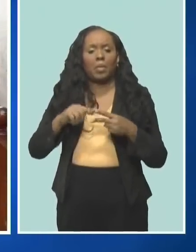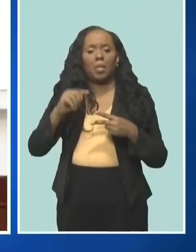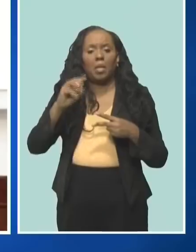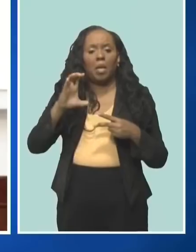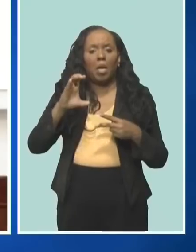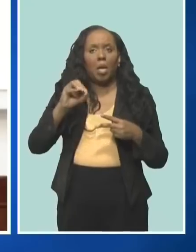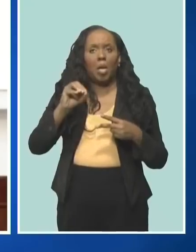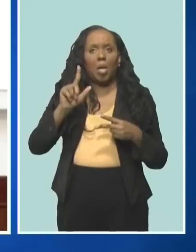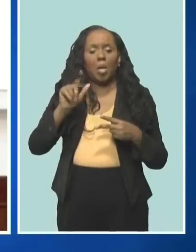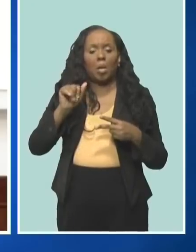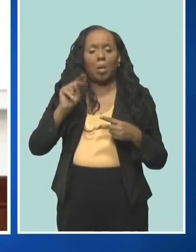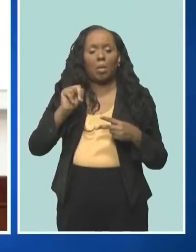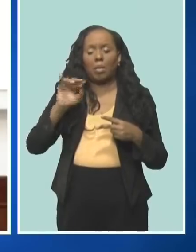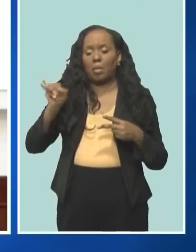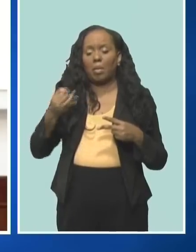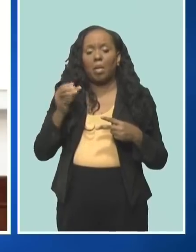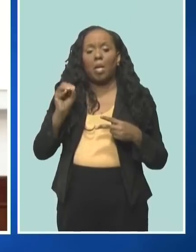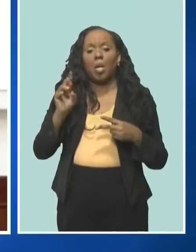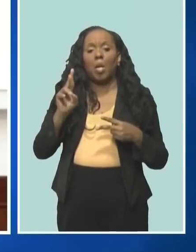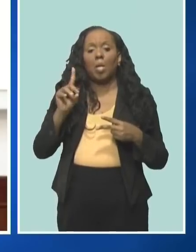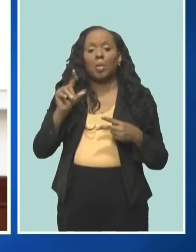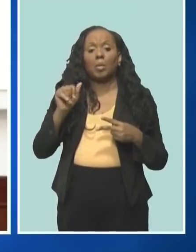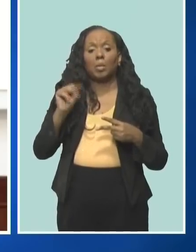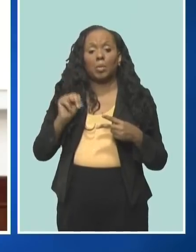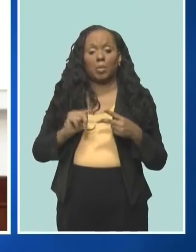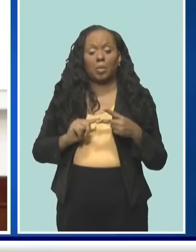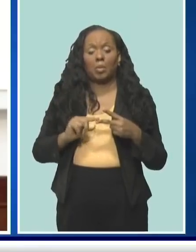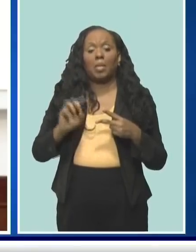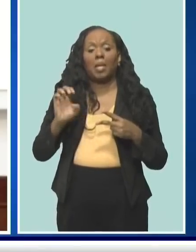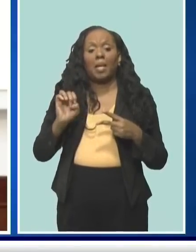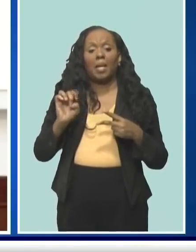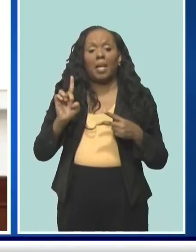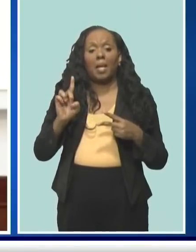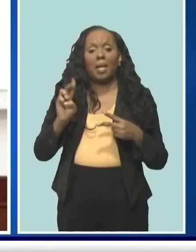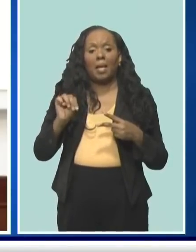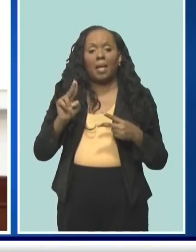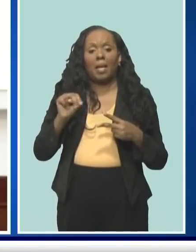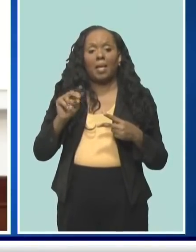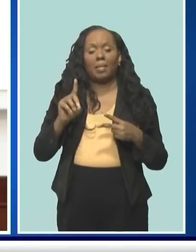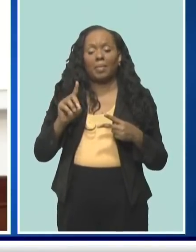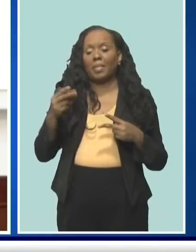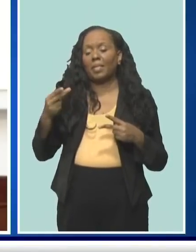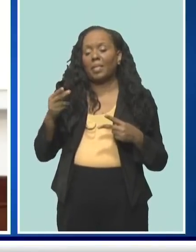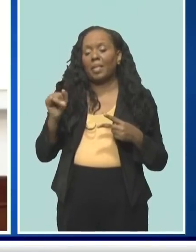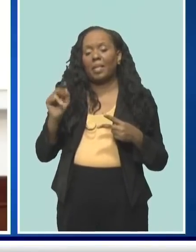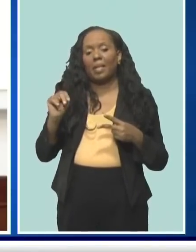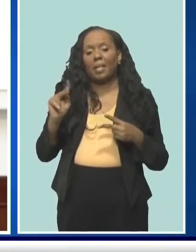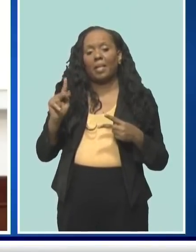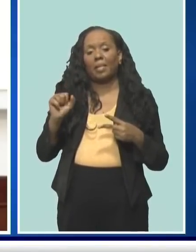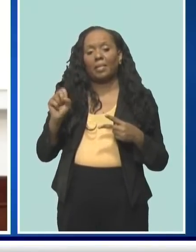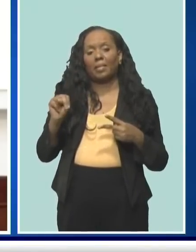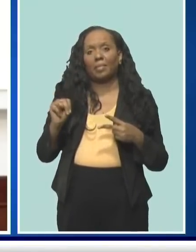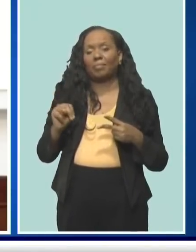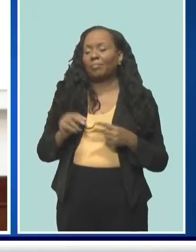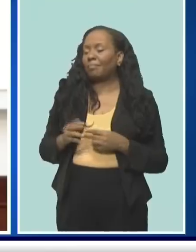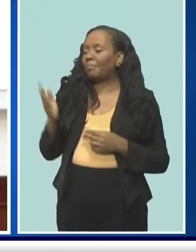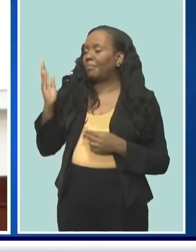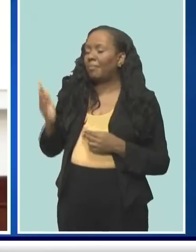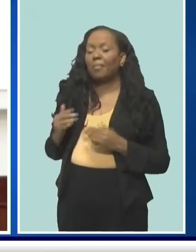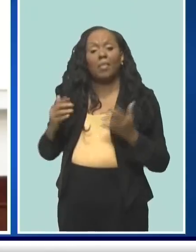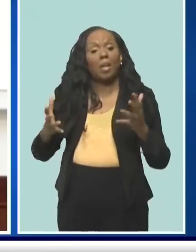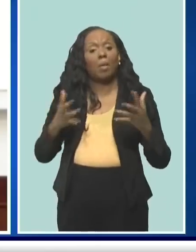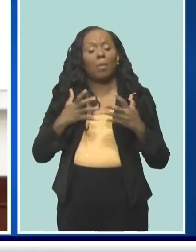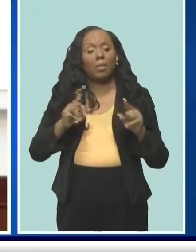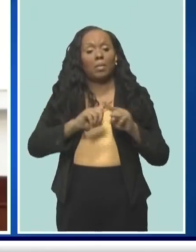And I also want to take this opportunity to call on a lot of our groups in our countries, community groups, churches,